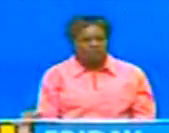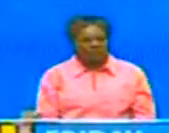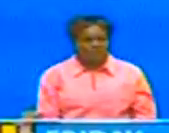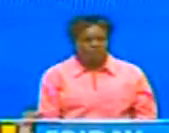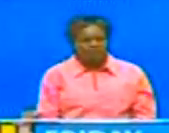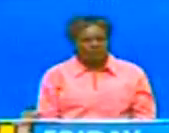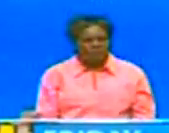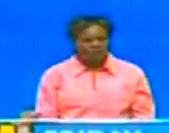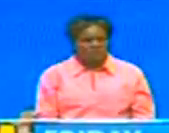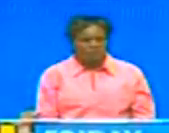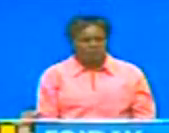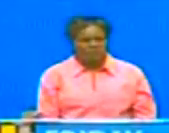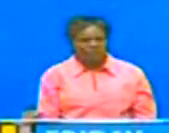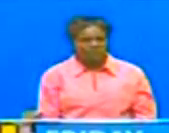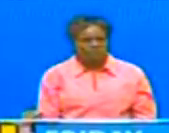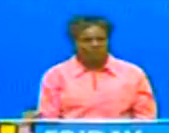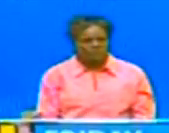damnedest,